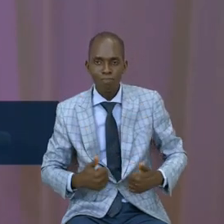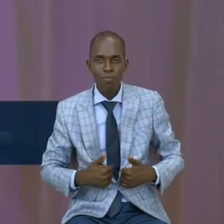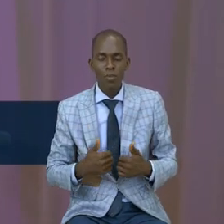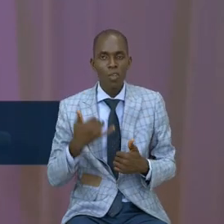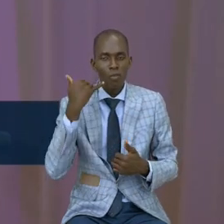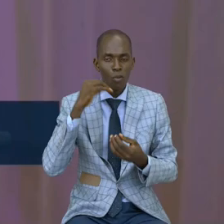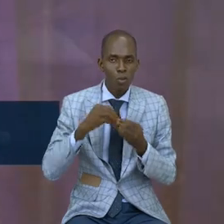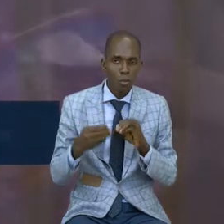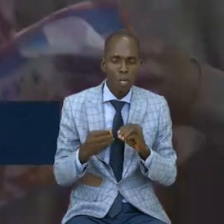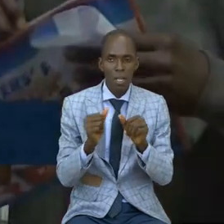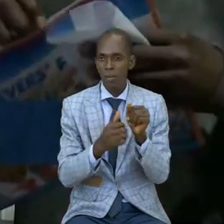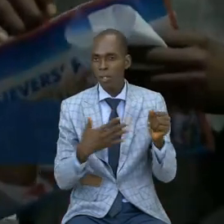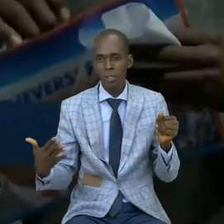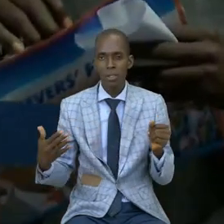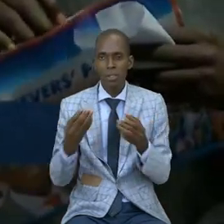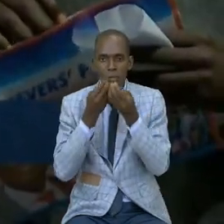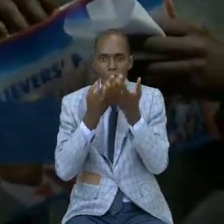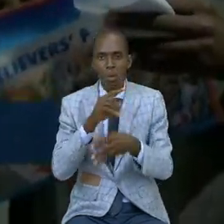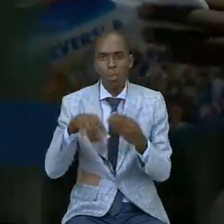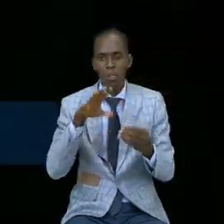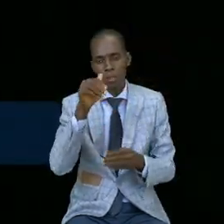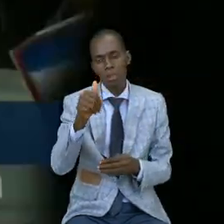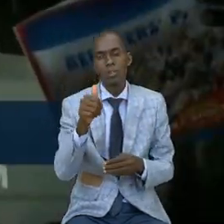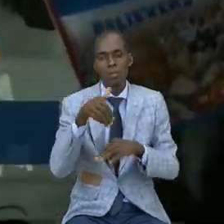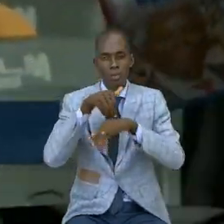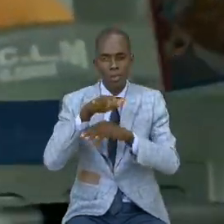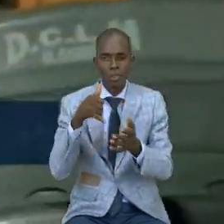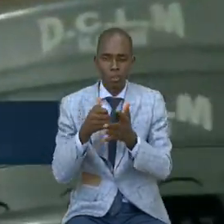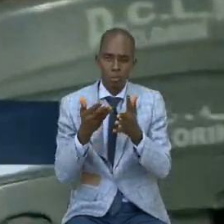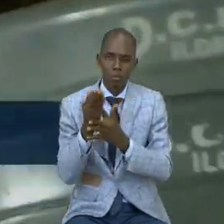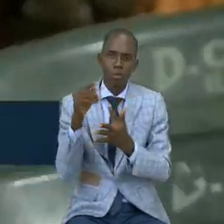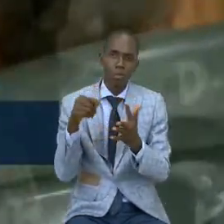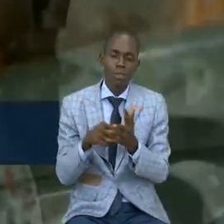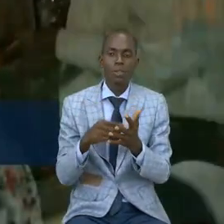If you are finished in your section, let the supervisor